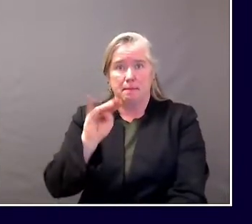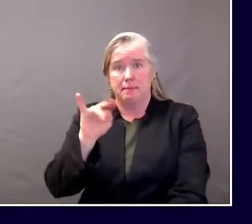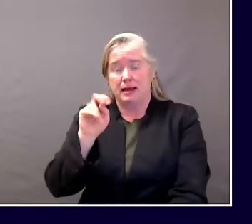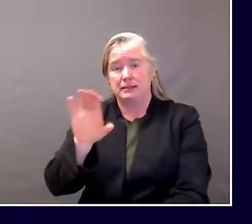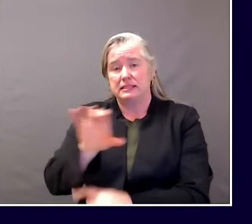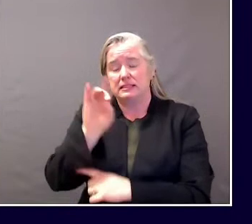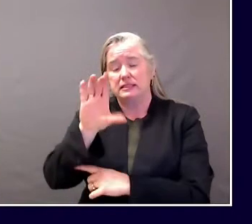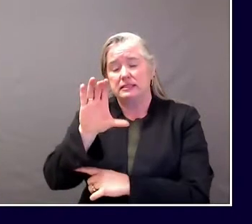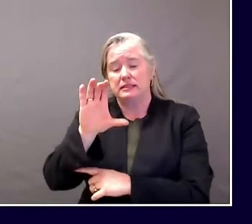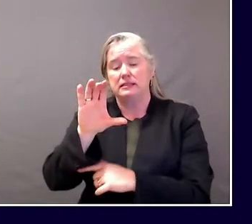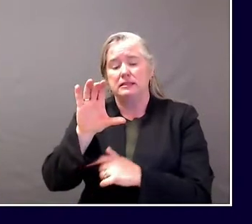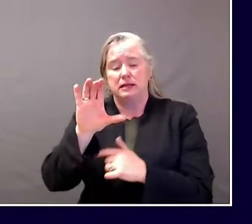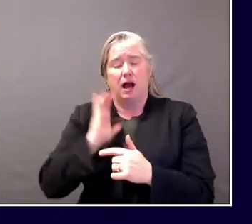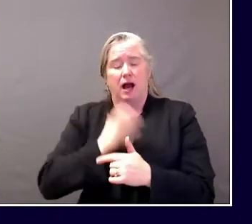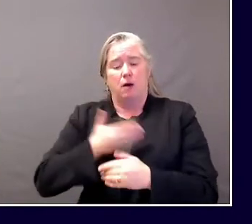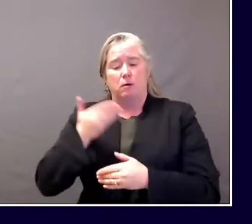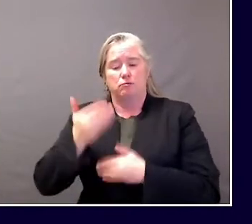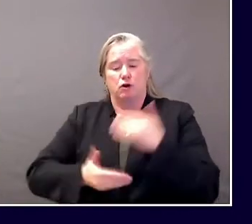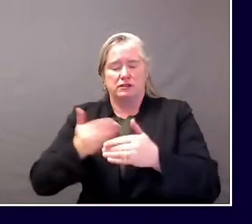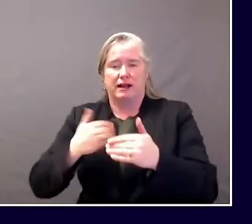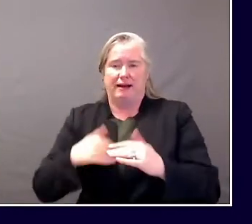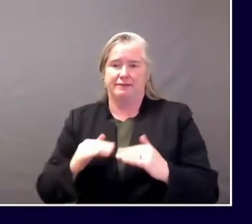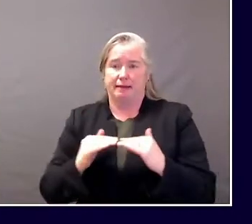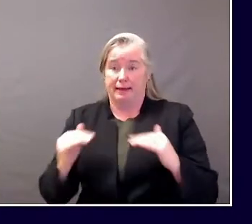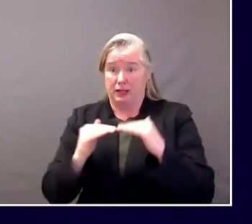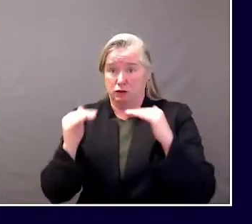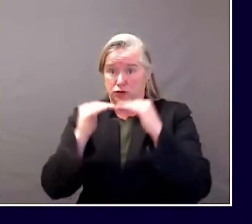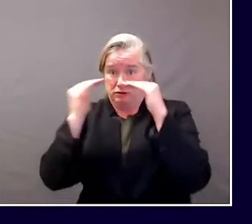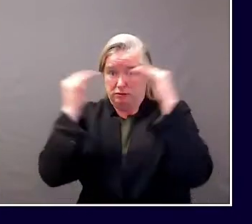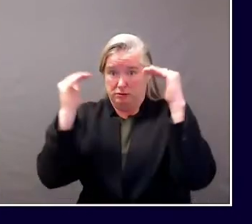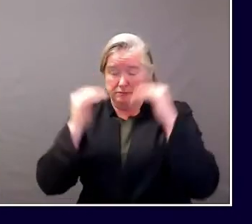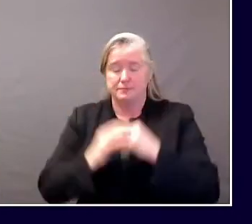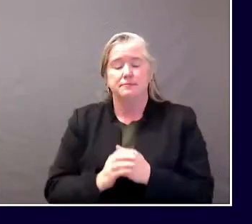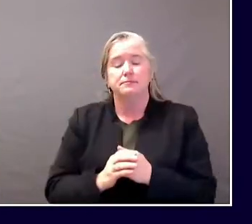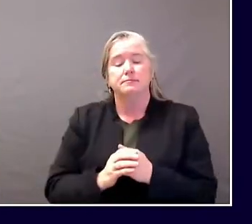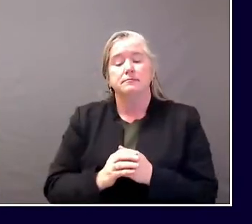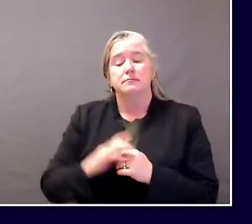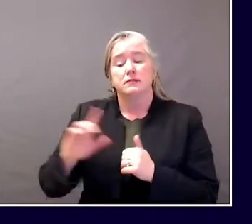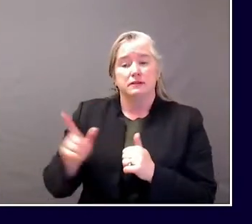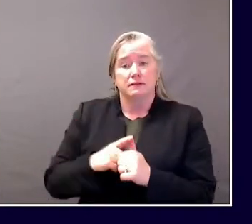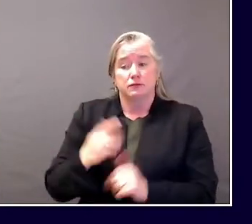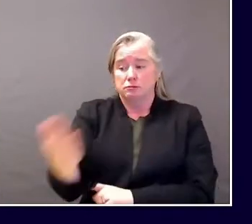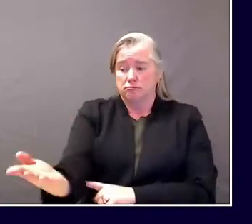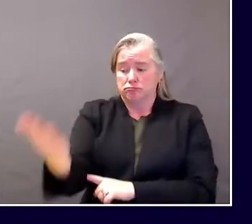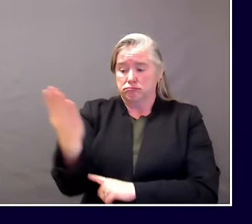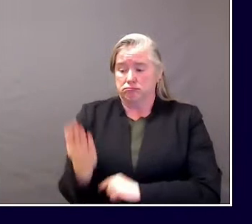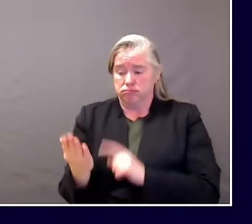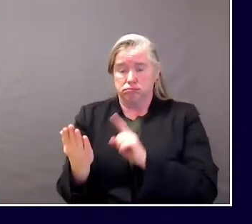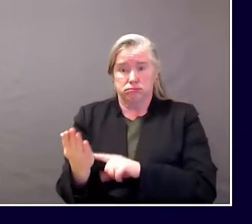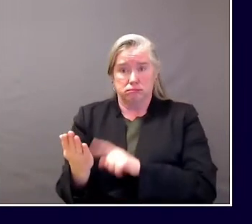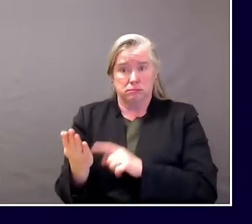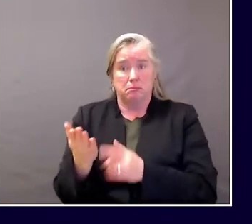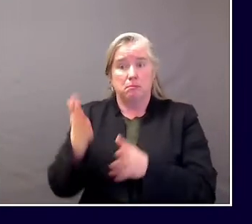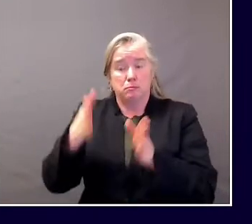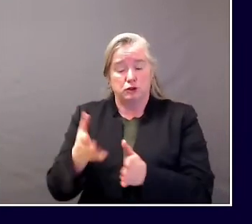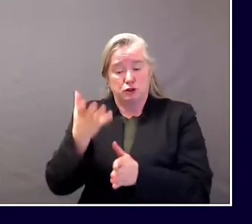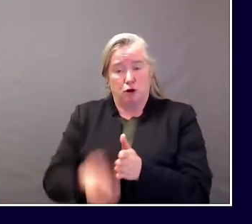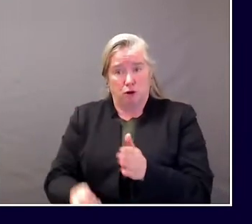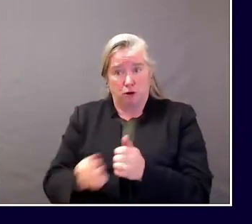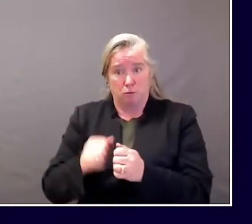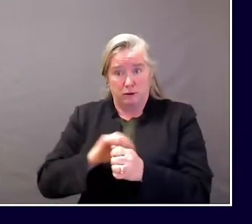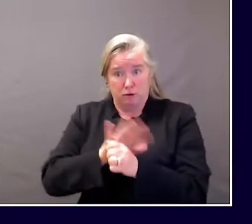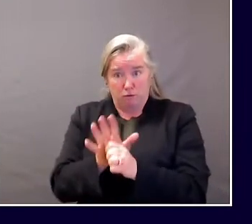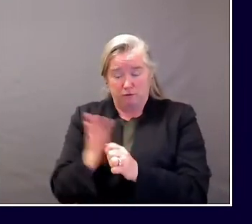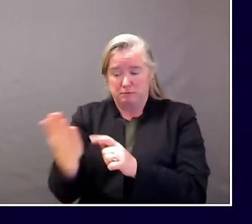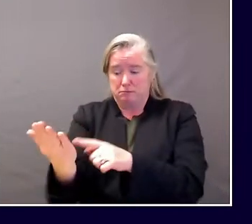a multi-layered process to validate the data that we receive on COVID-19 deaths to make sure